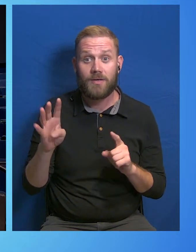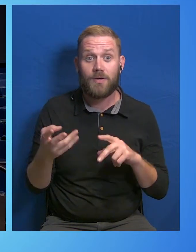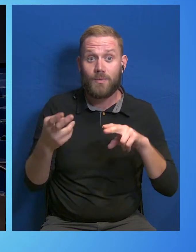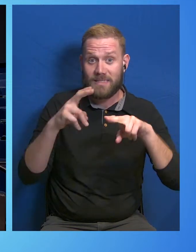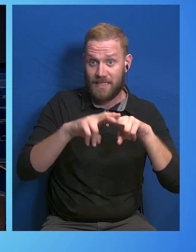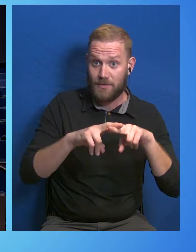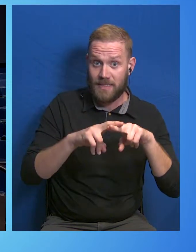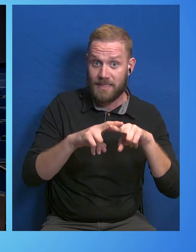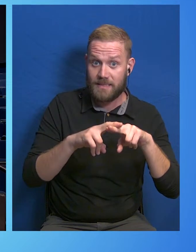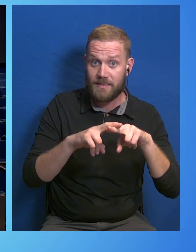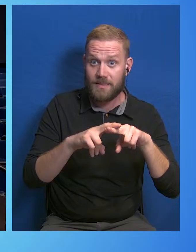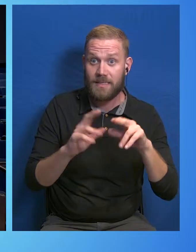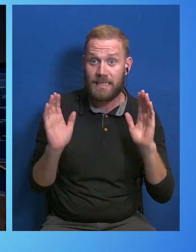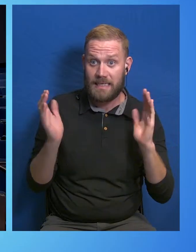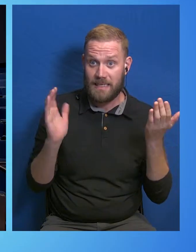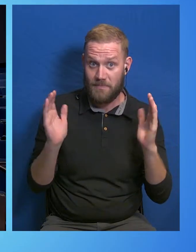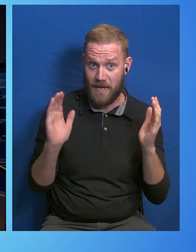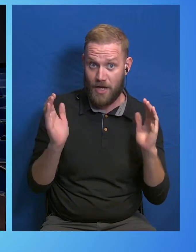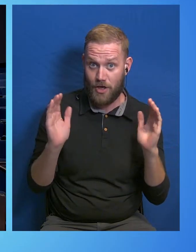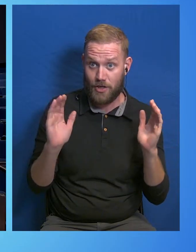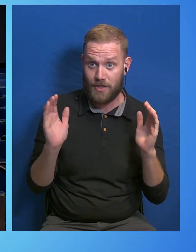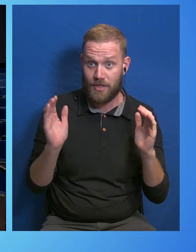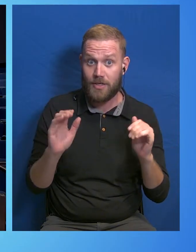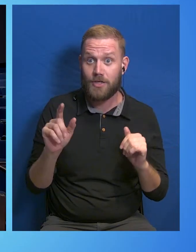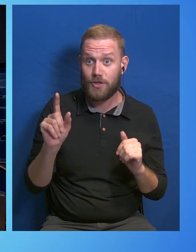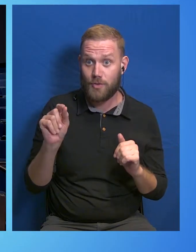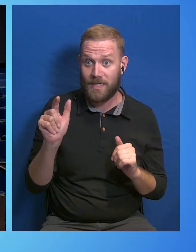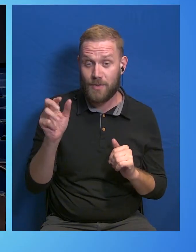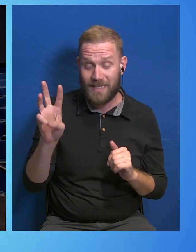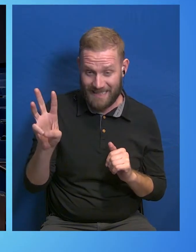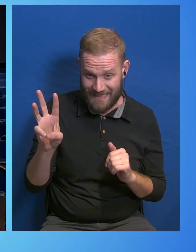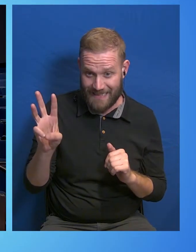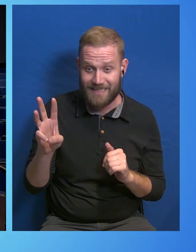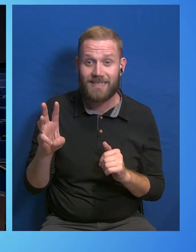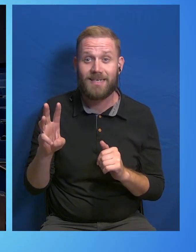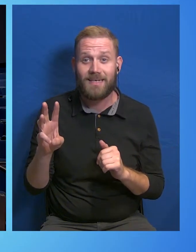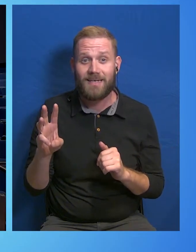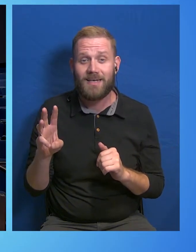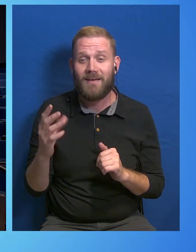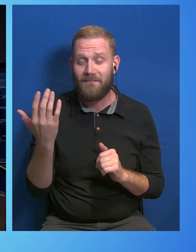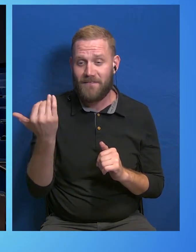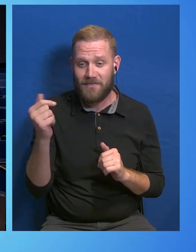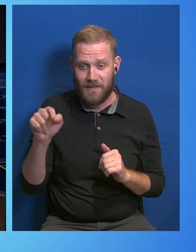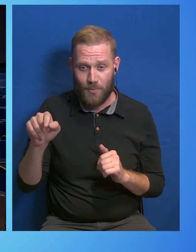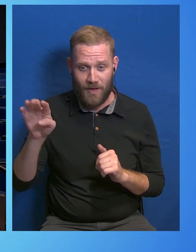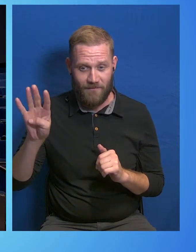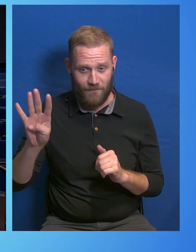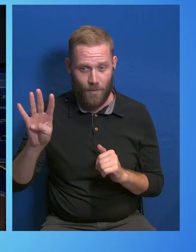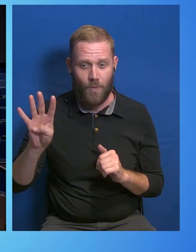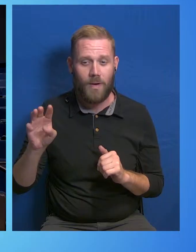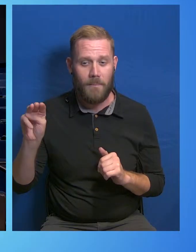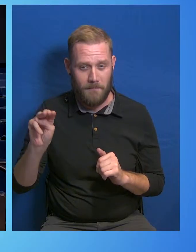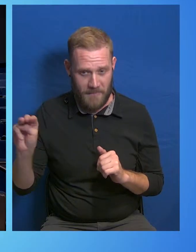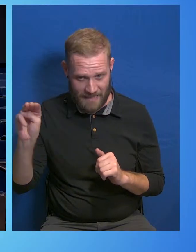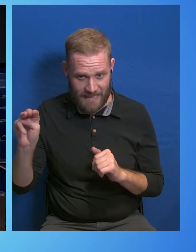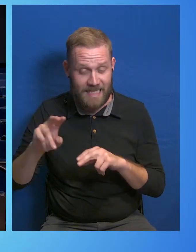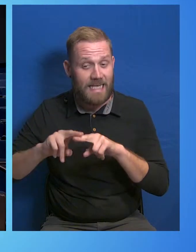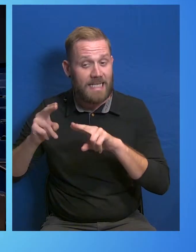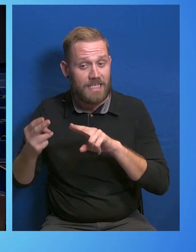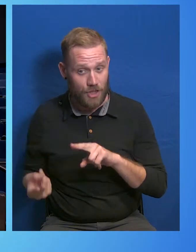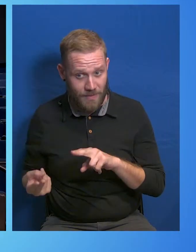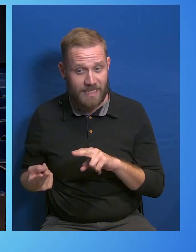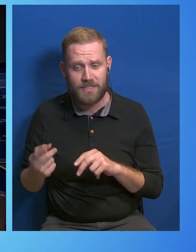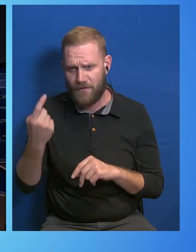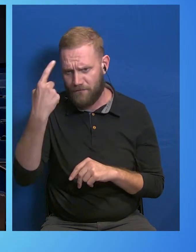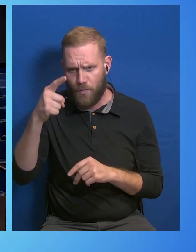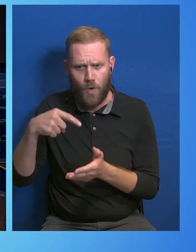than BFY 2026 obligated expenses of $15.4 million. The decreases are in